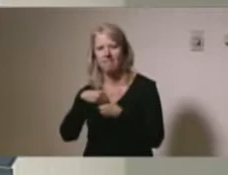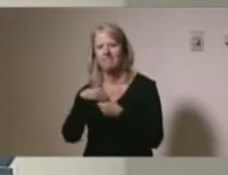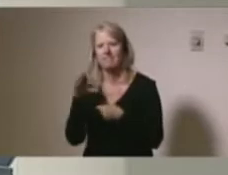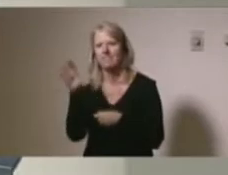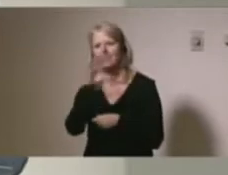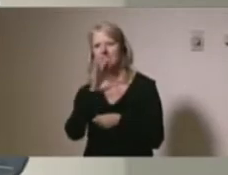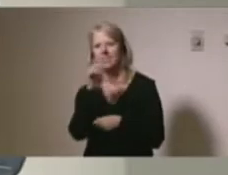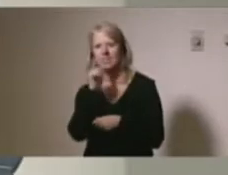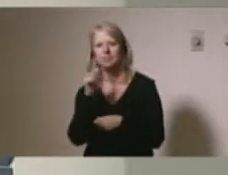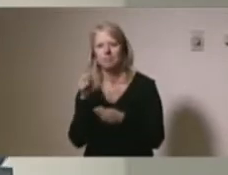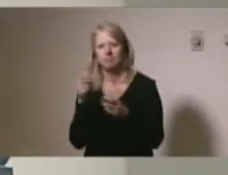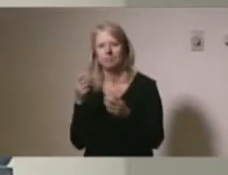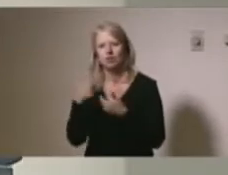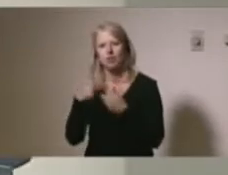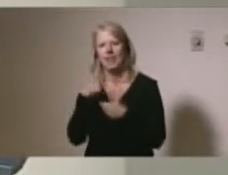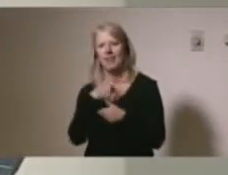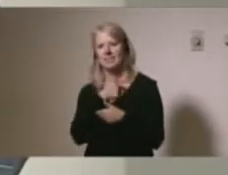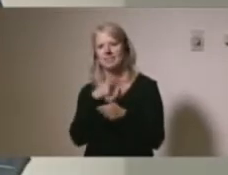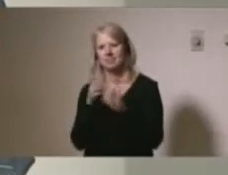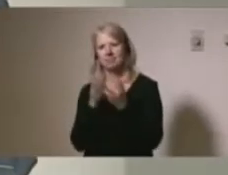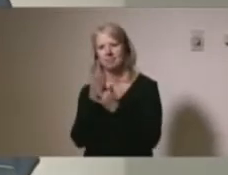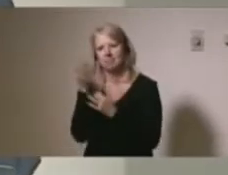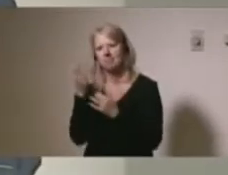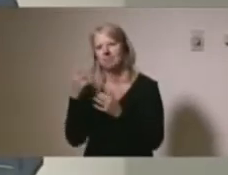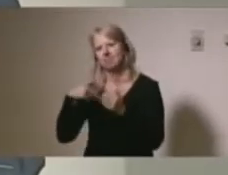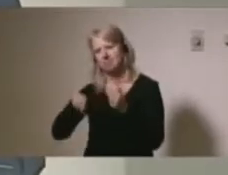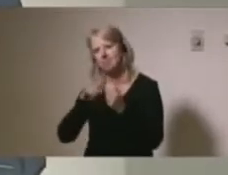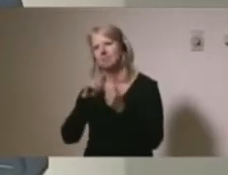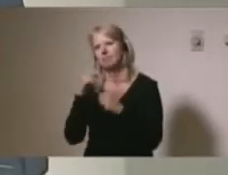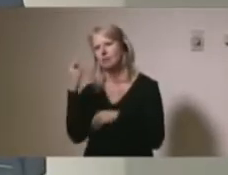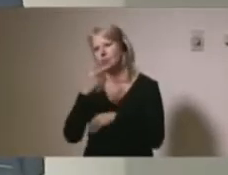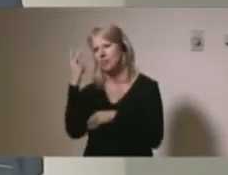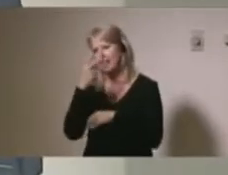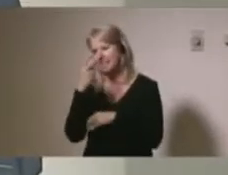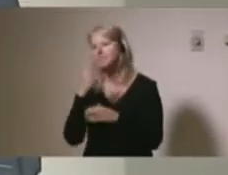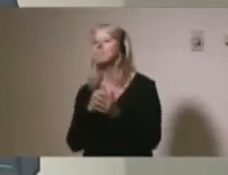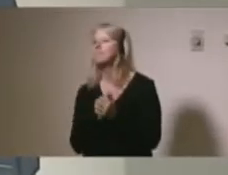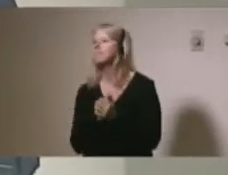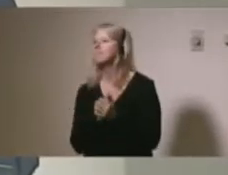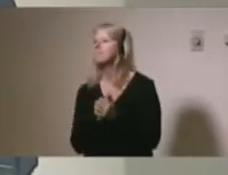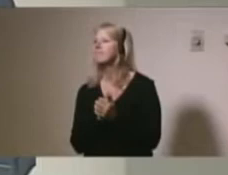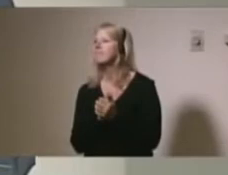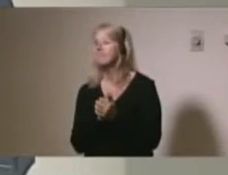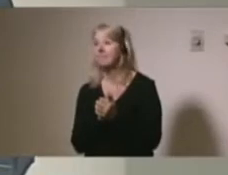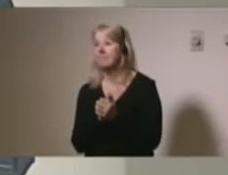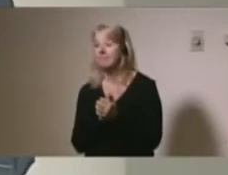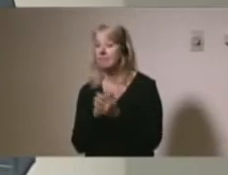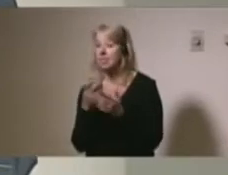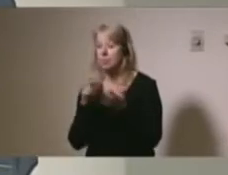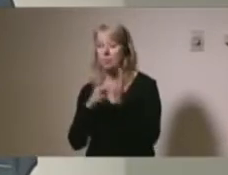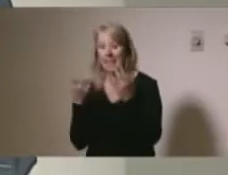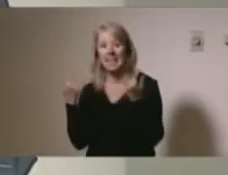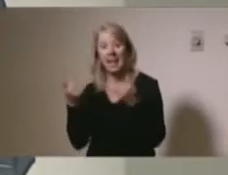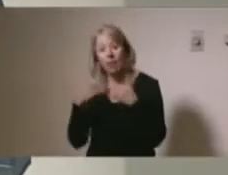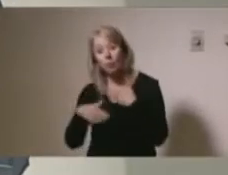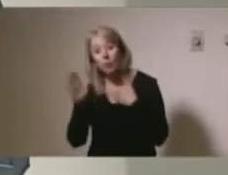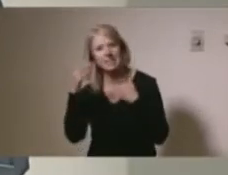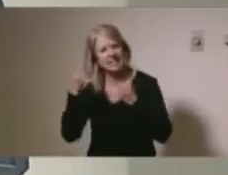for being with us for these 2 interesting days. For us, the struggle